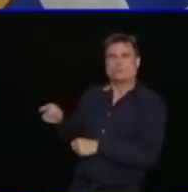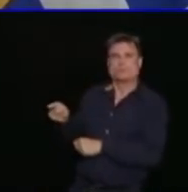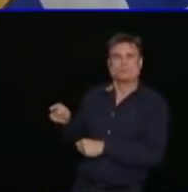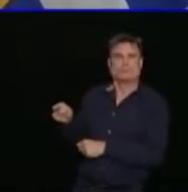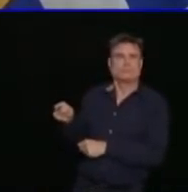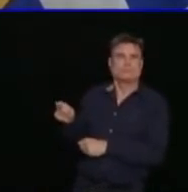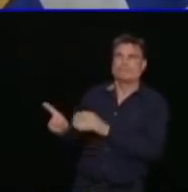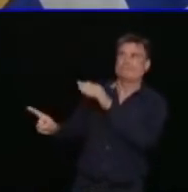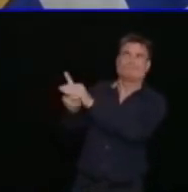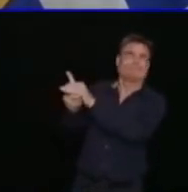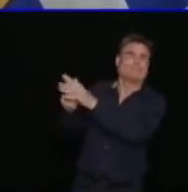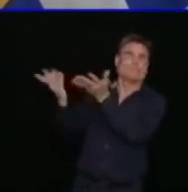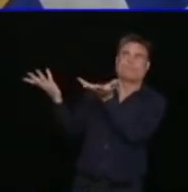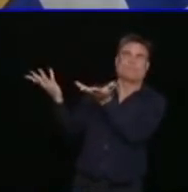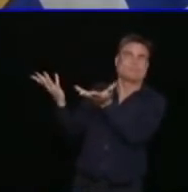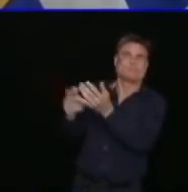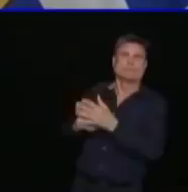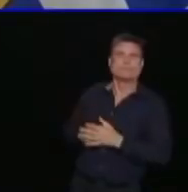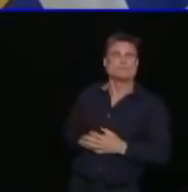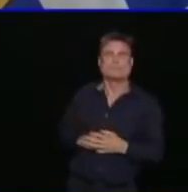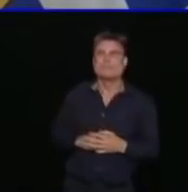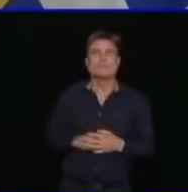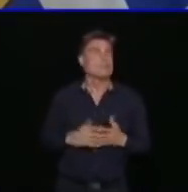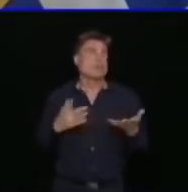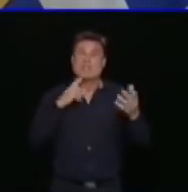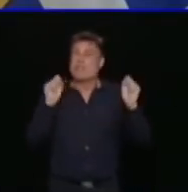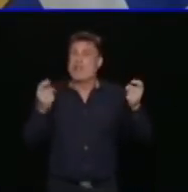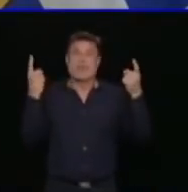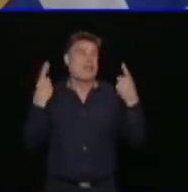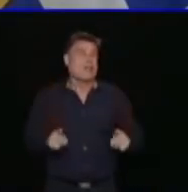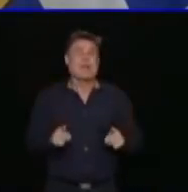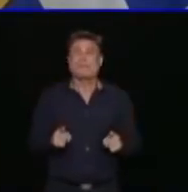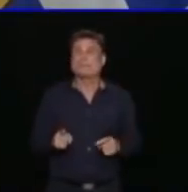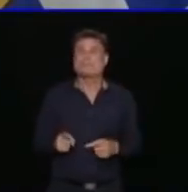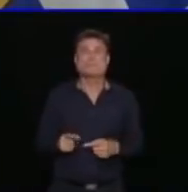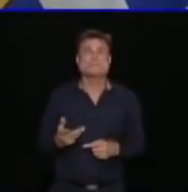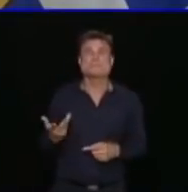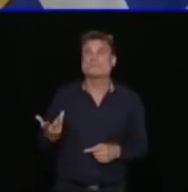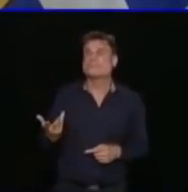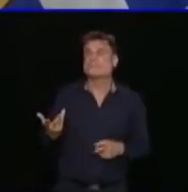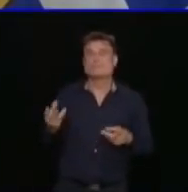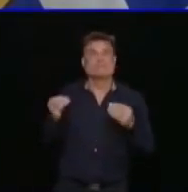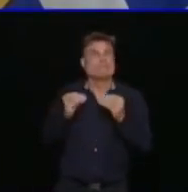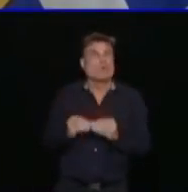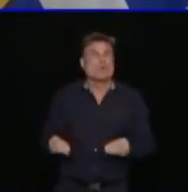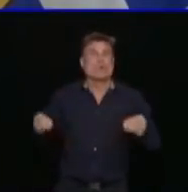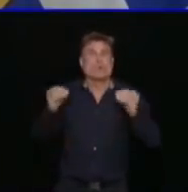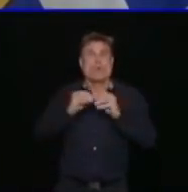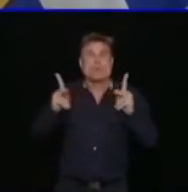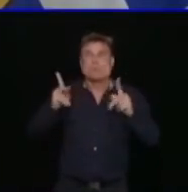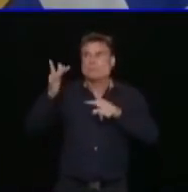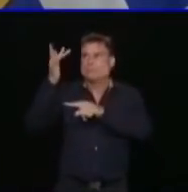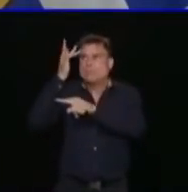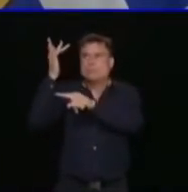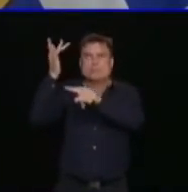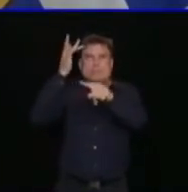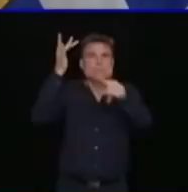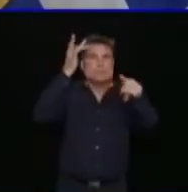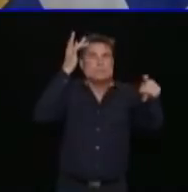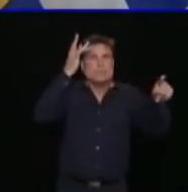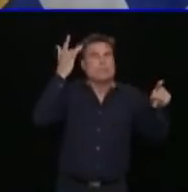into long-term care homes, into other areas where other people at risk may be.